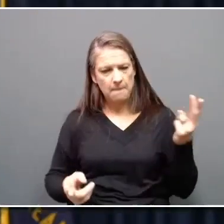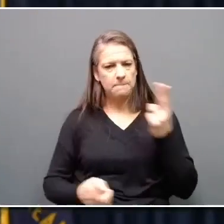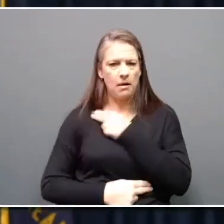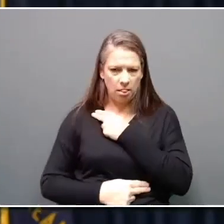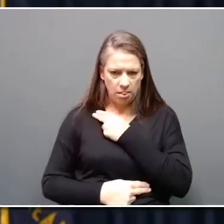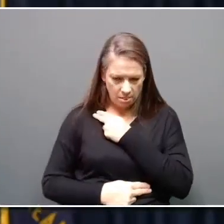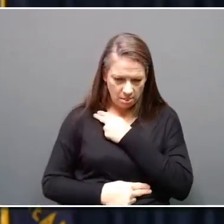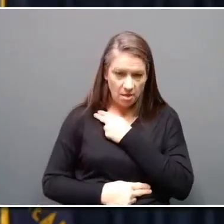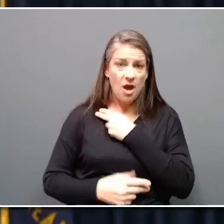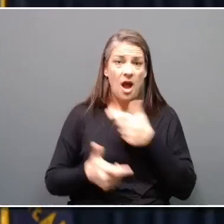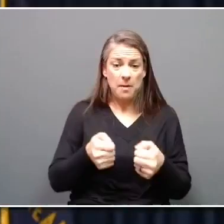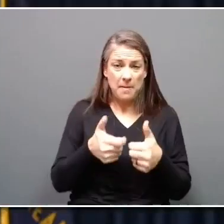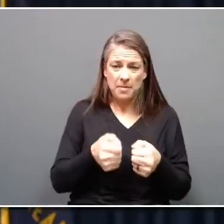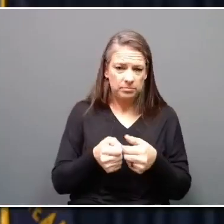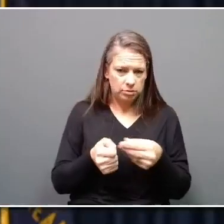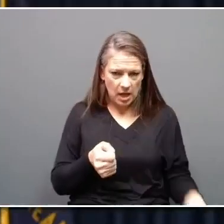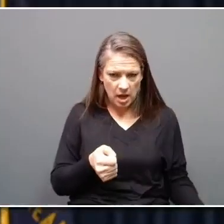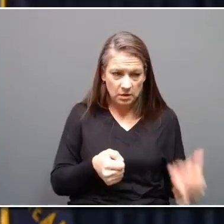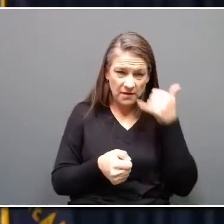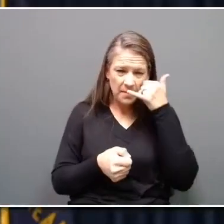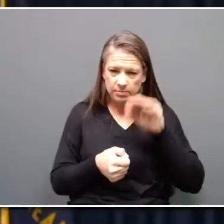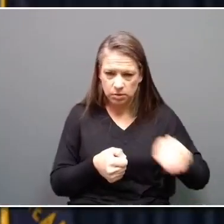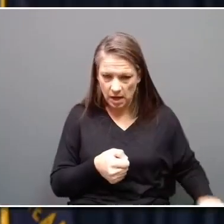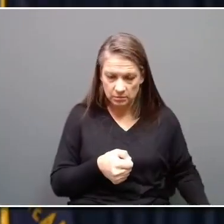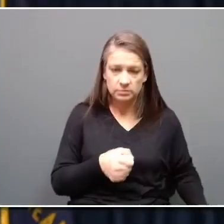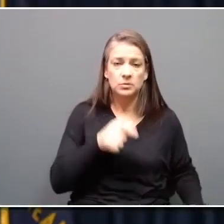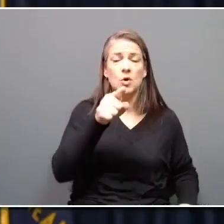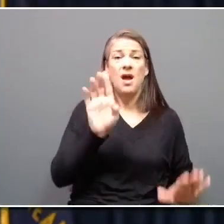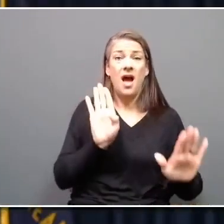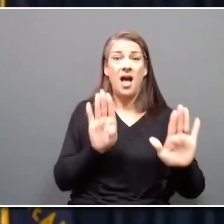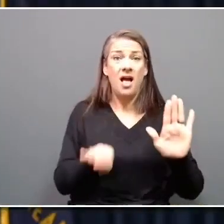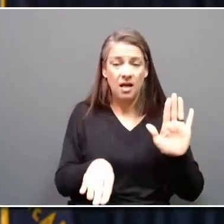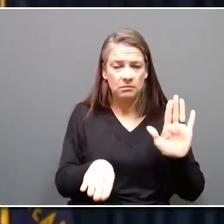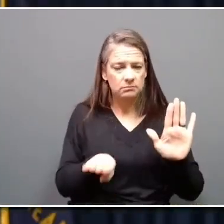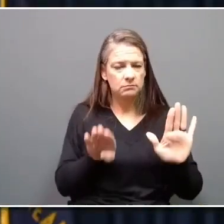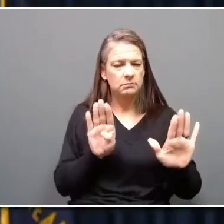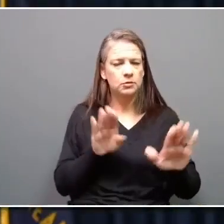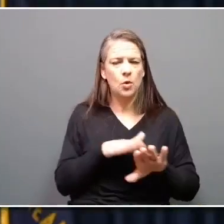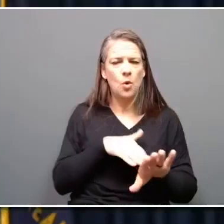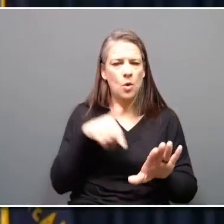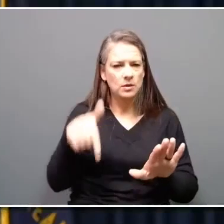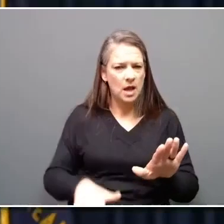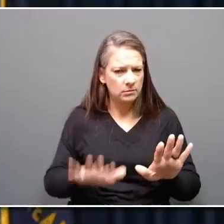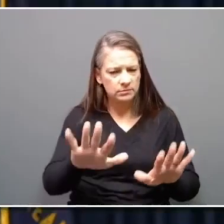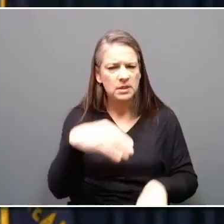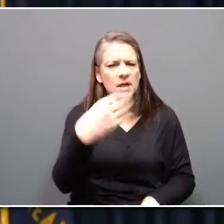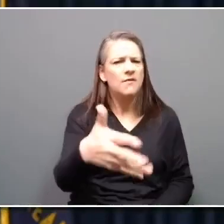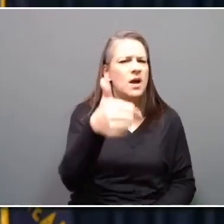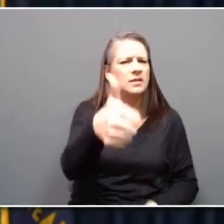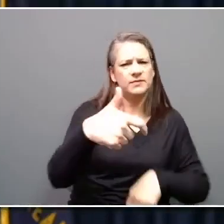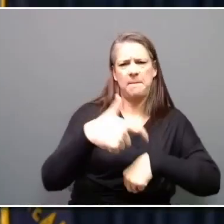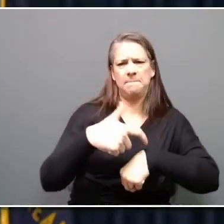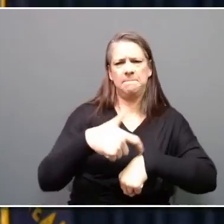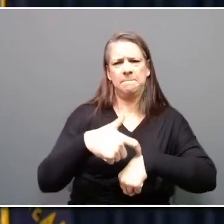this. Reduce your speed. Give yourself plenty of time to reach your destination. Give yourself plenty of room between you